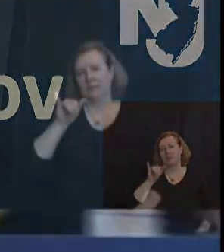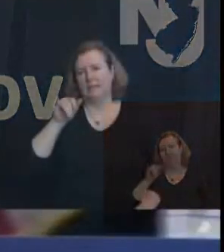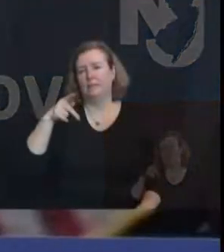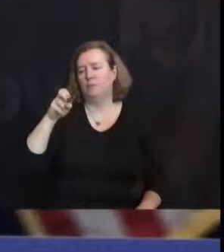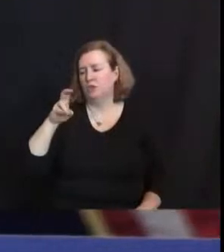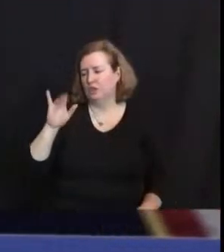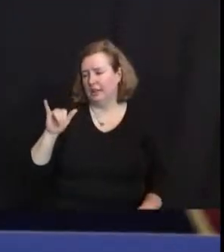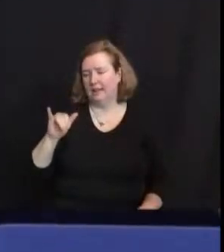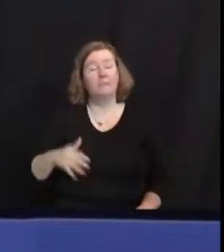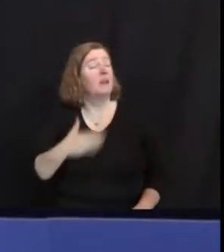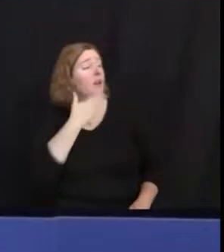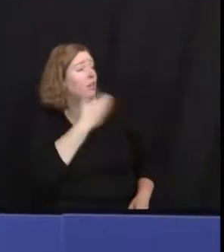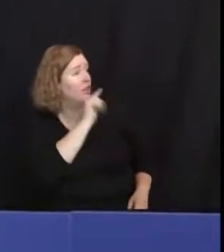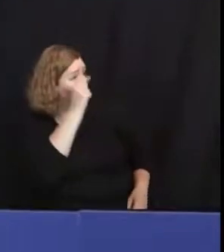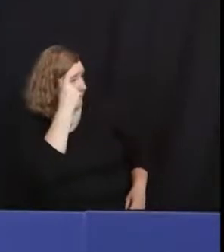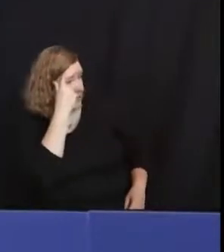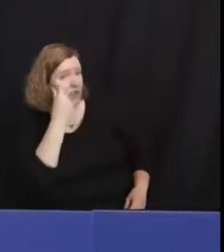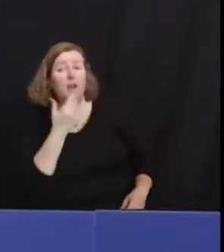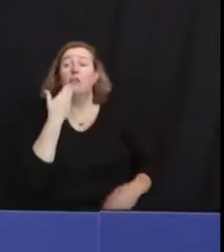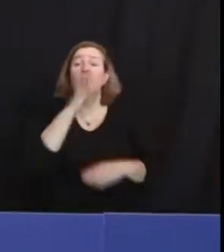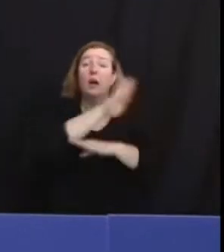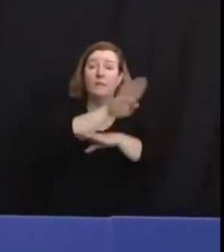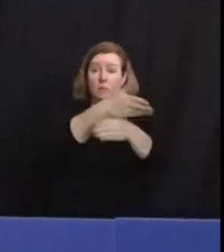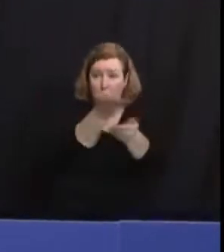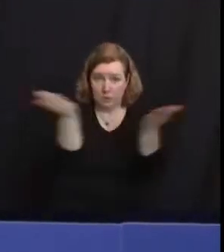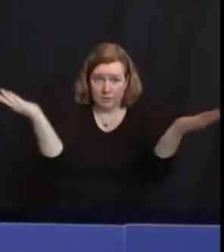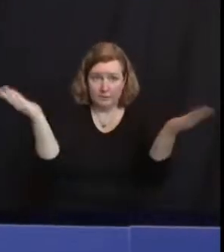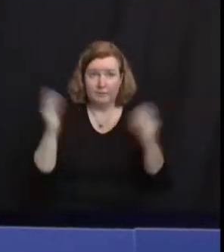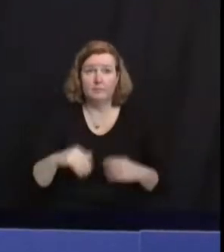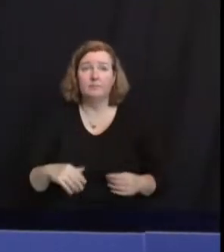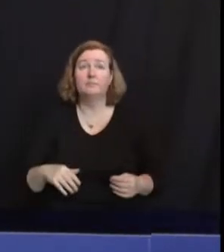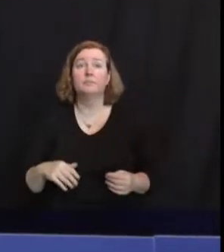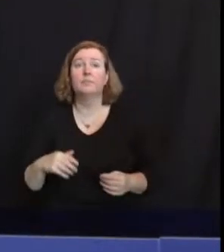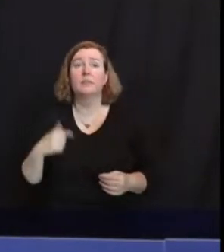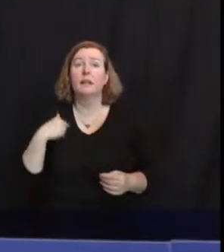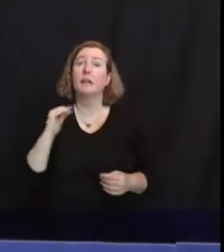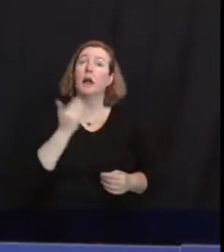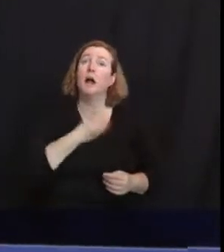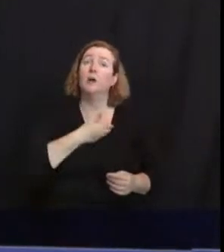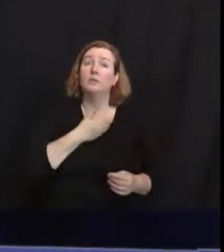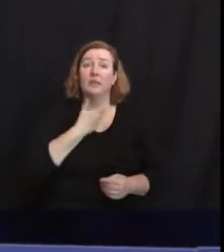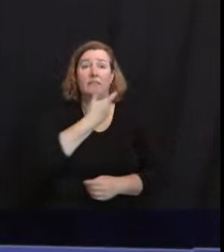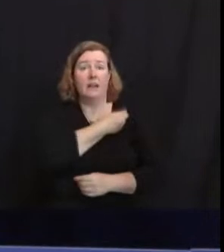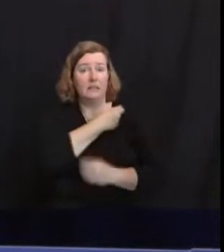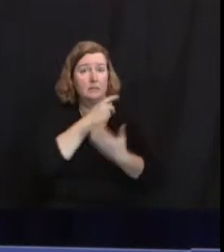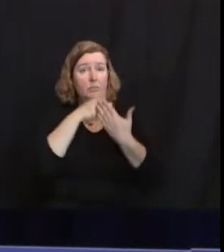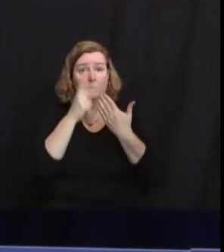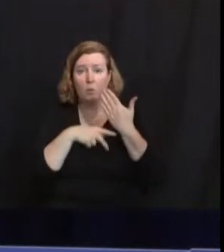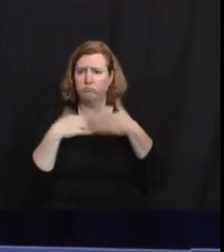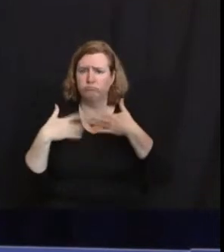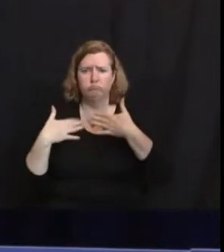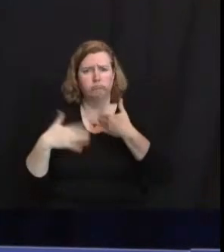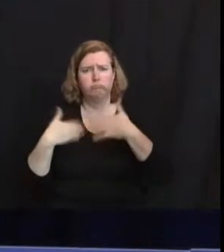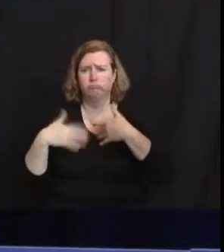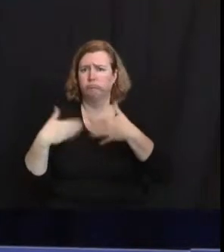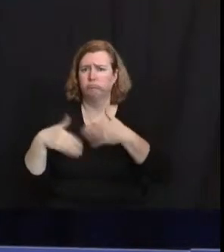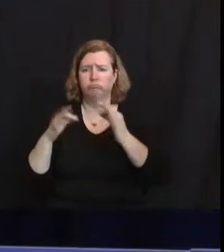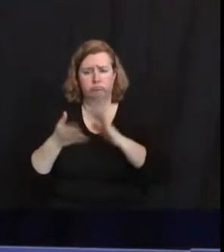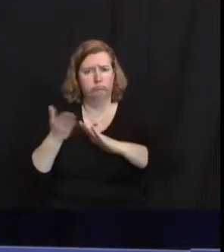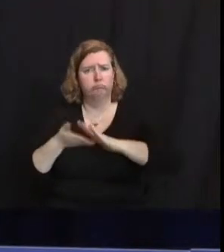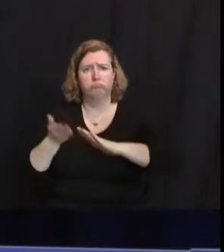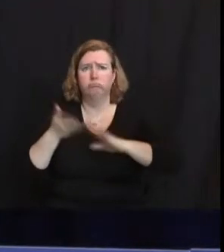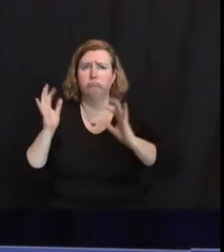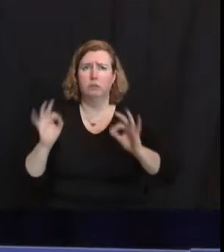Governor. Excuse me, and good afternoon. Well, the state's vaccination program continues to progress in our state. The